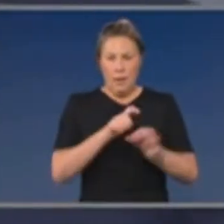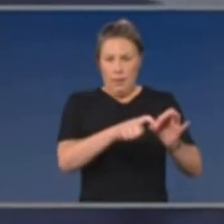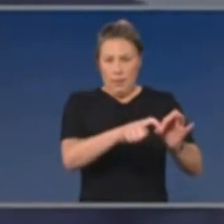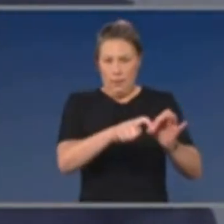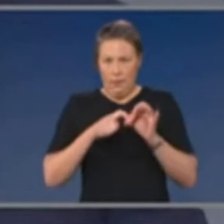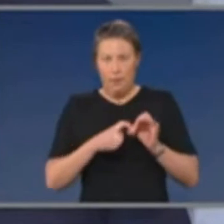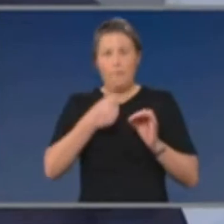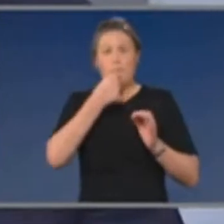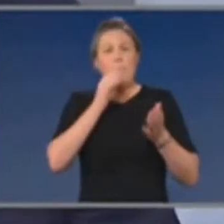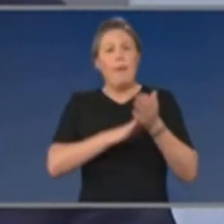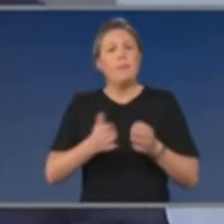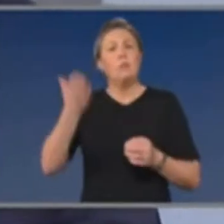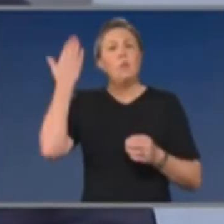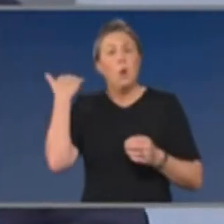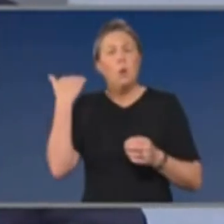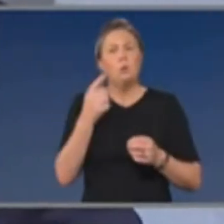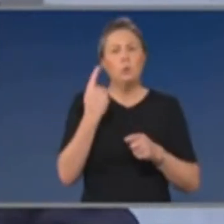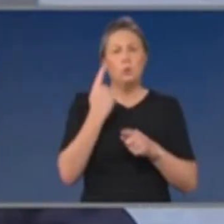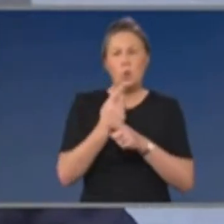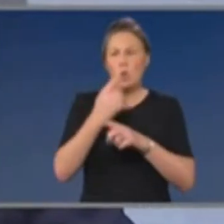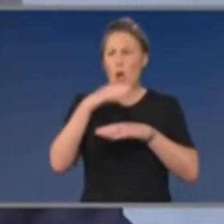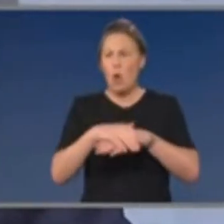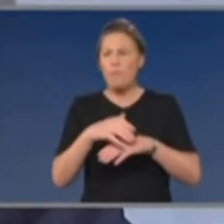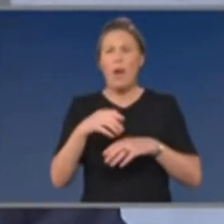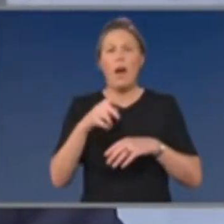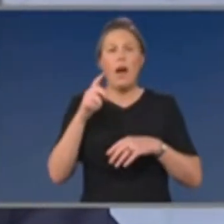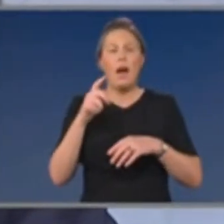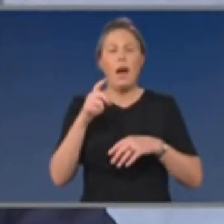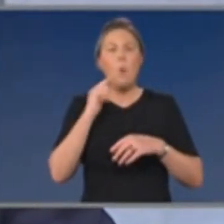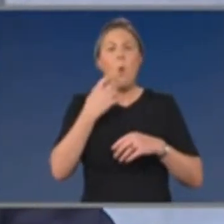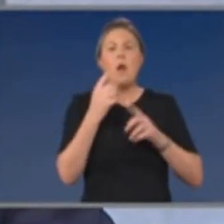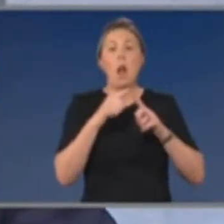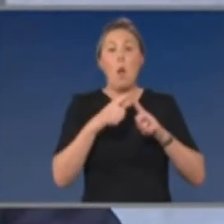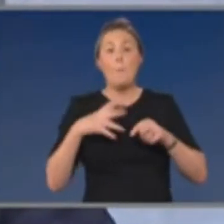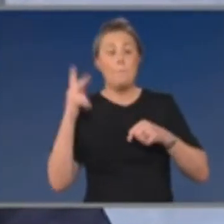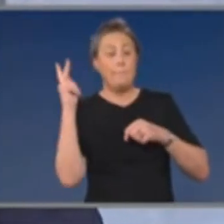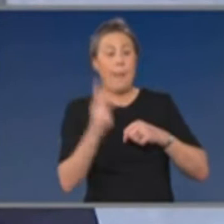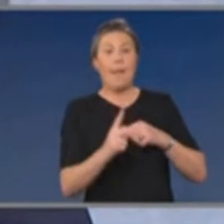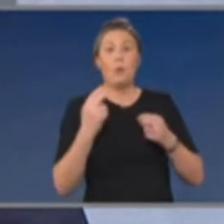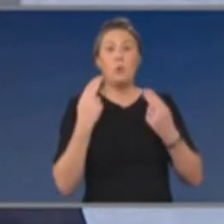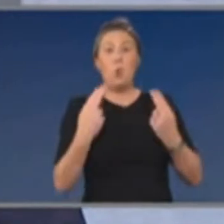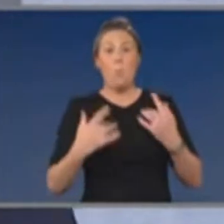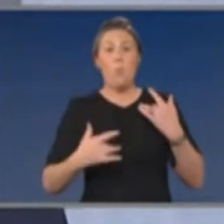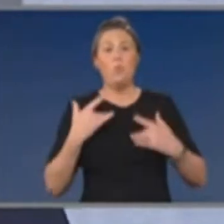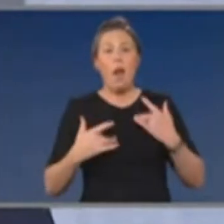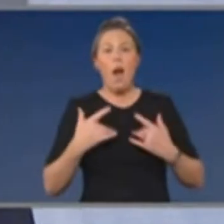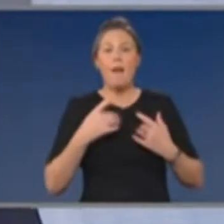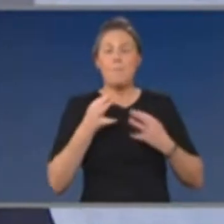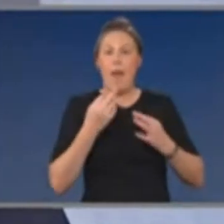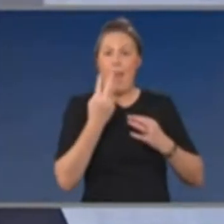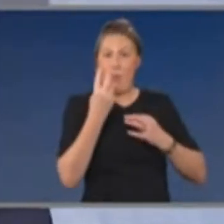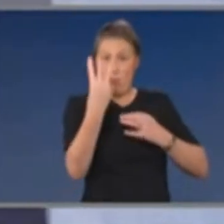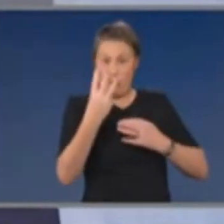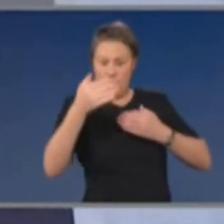when we spoke about, or you spoke about lifting the economy restrictions in 3 steps towards mid-July, you said there would be setbacks